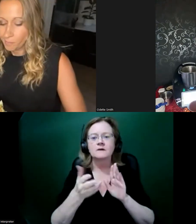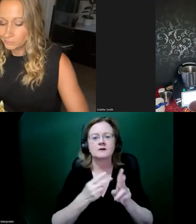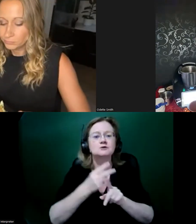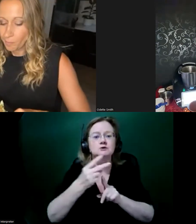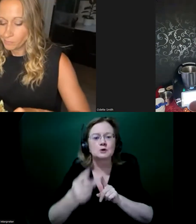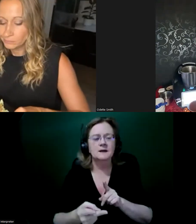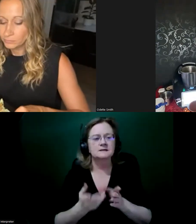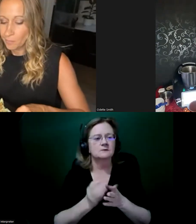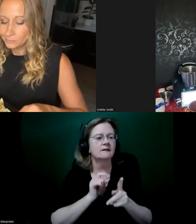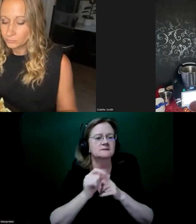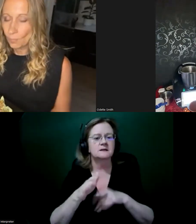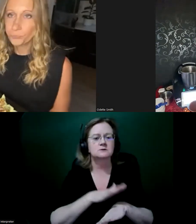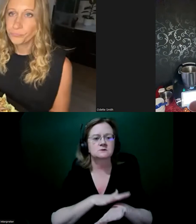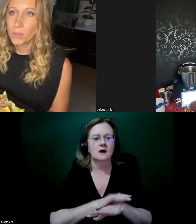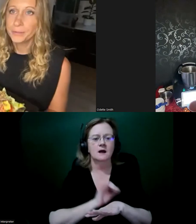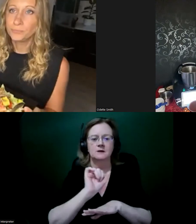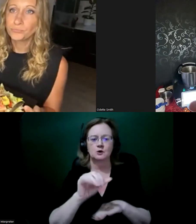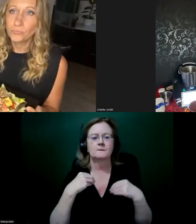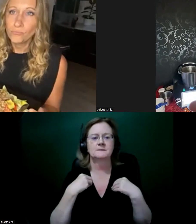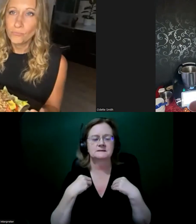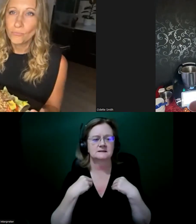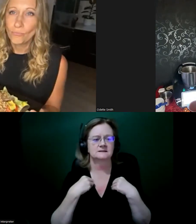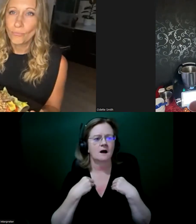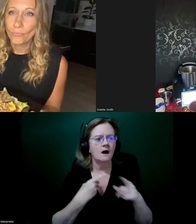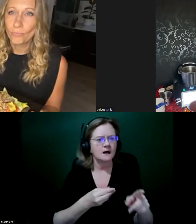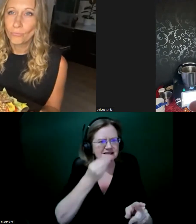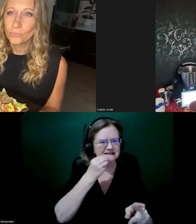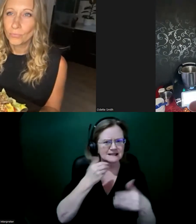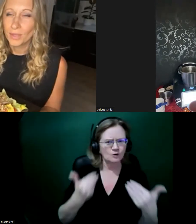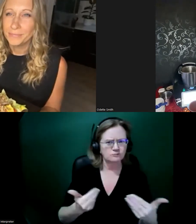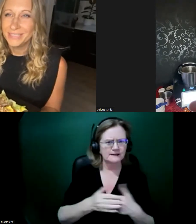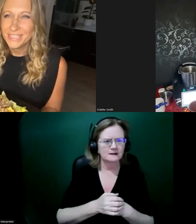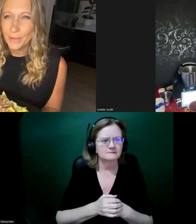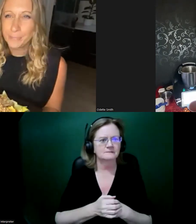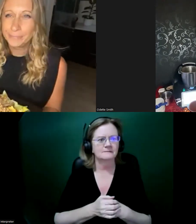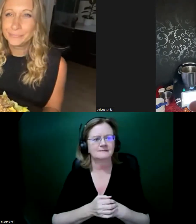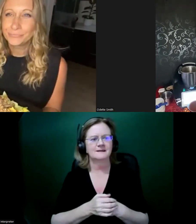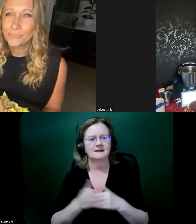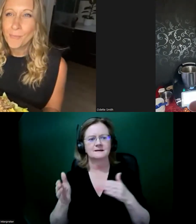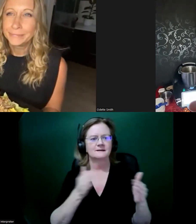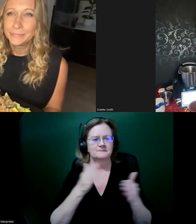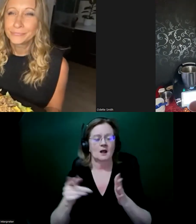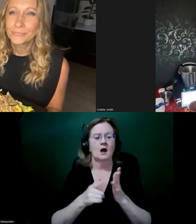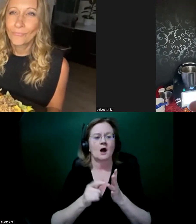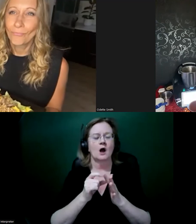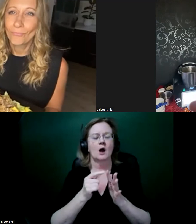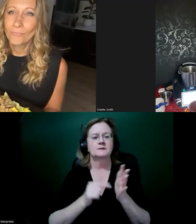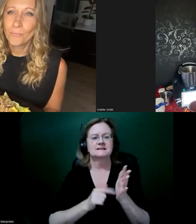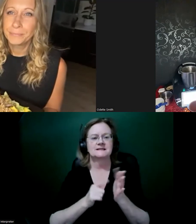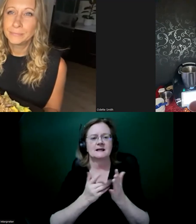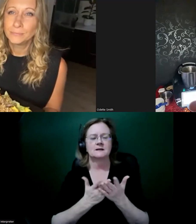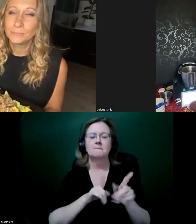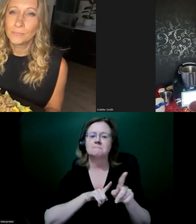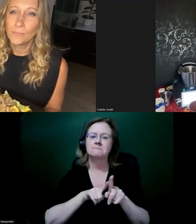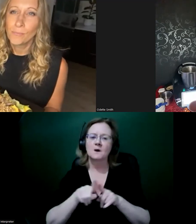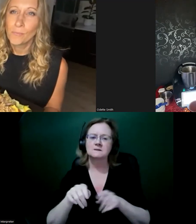really special occasion in the business? I love it. She's hoeing in already. I think for me, the most important thing about my Thermomix business right